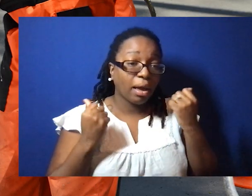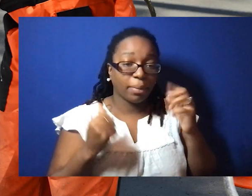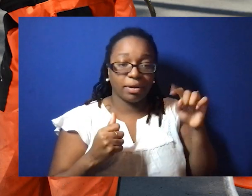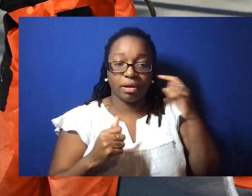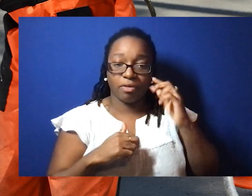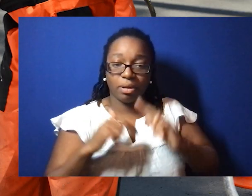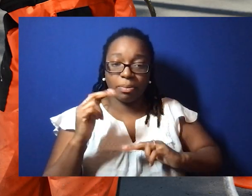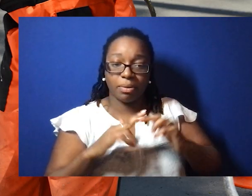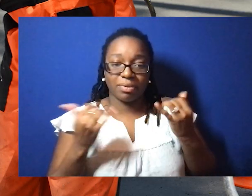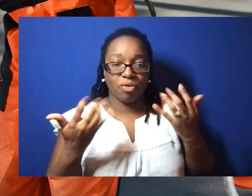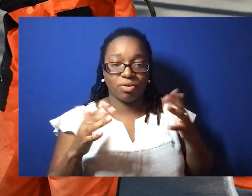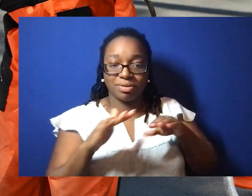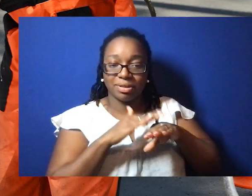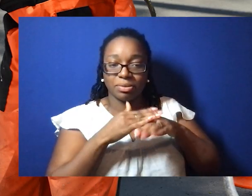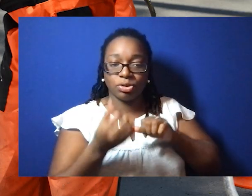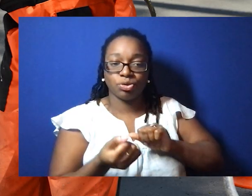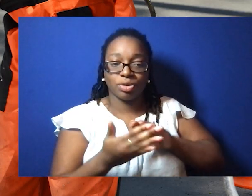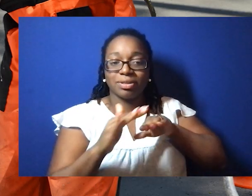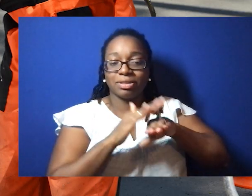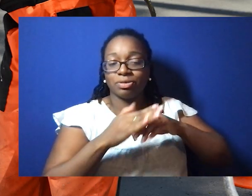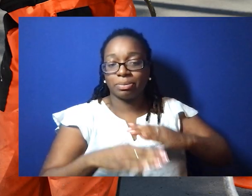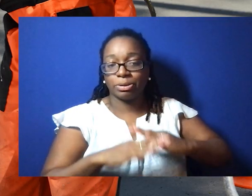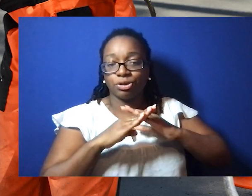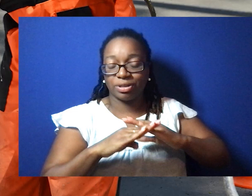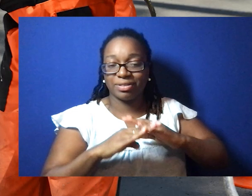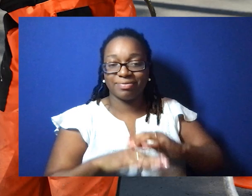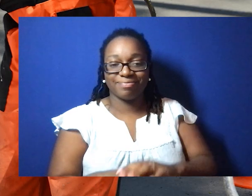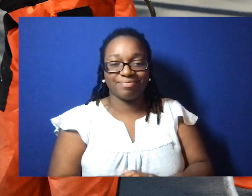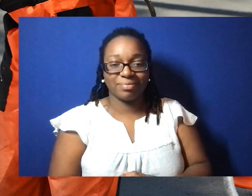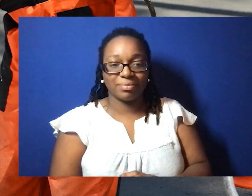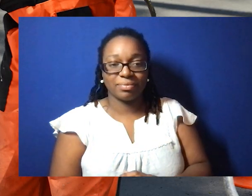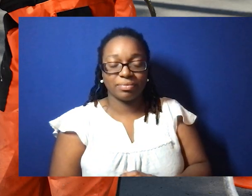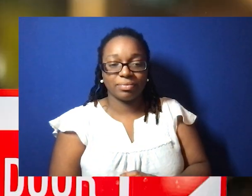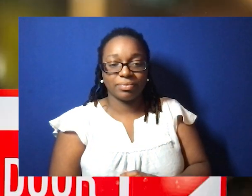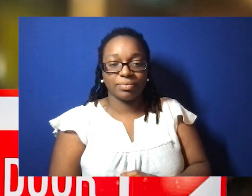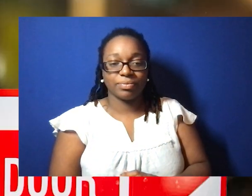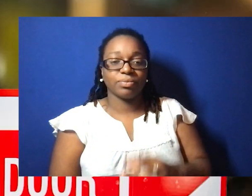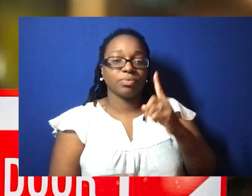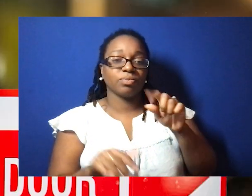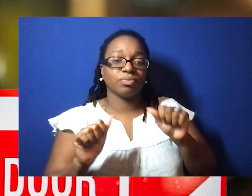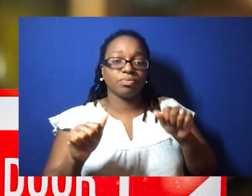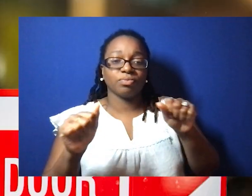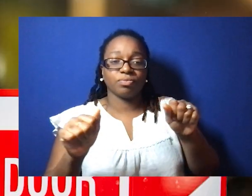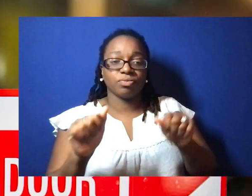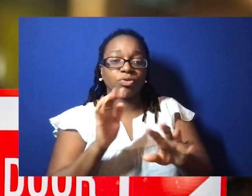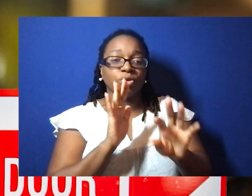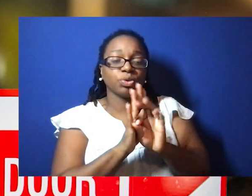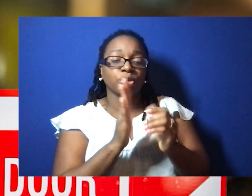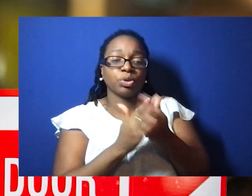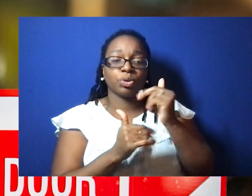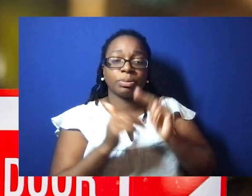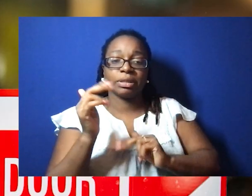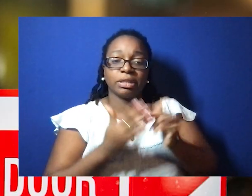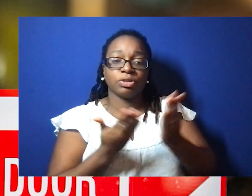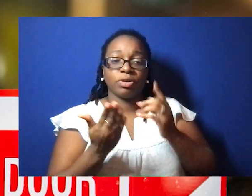many government buildings have been assessed to address accessibility barriers. When possible, choose a newer building